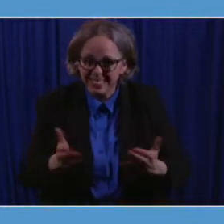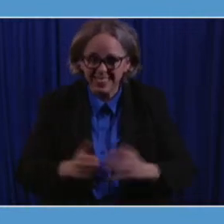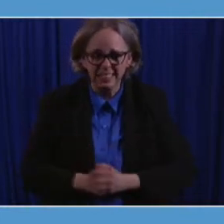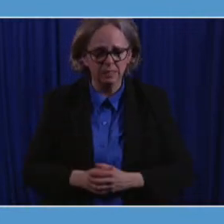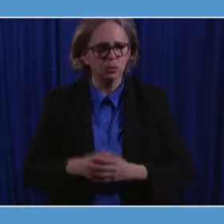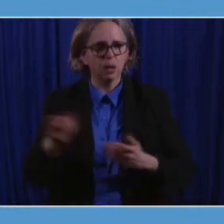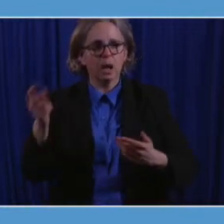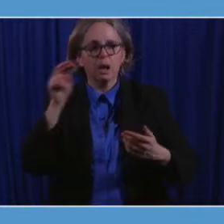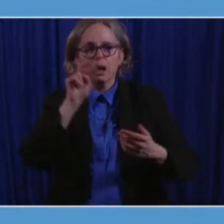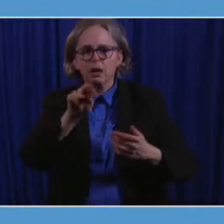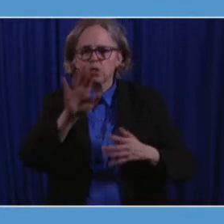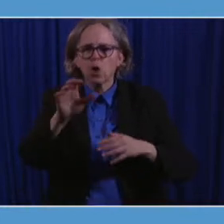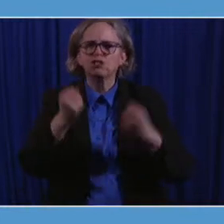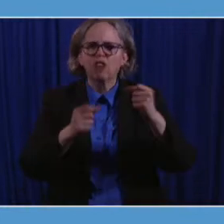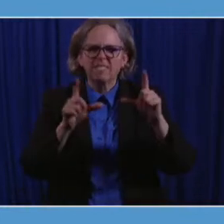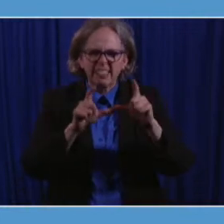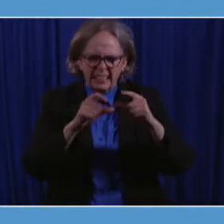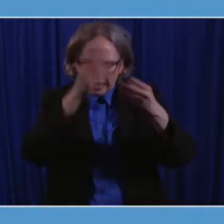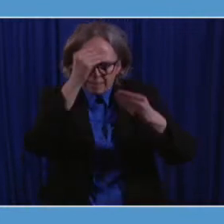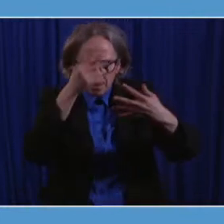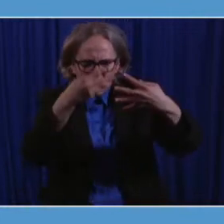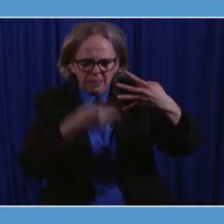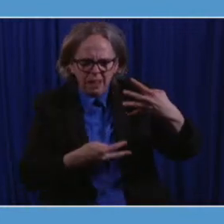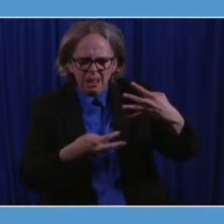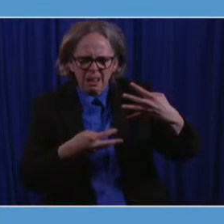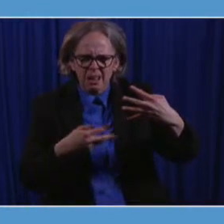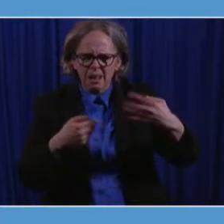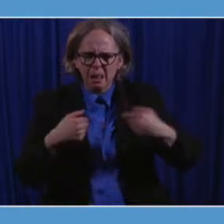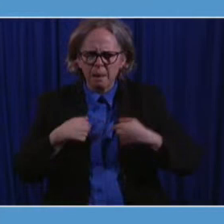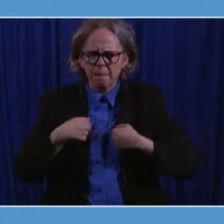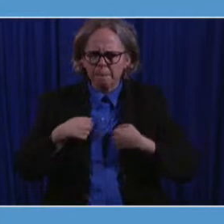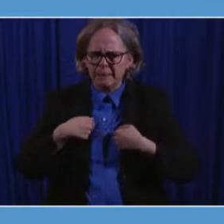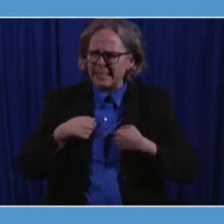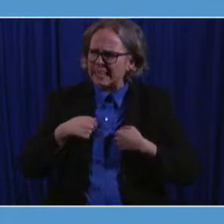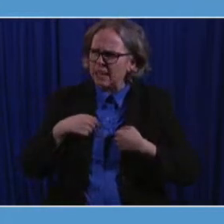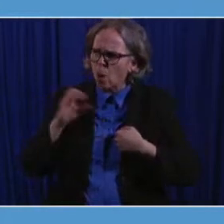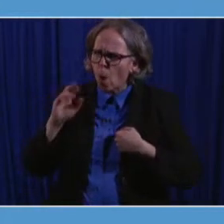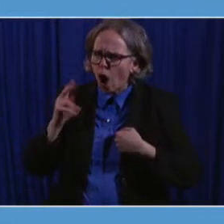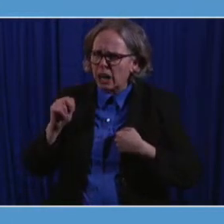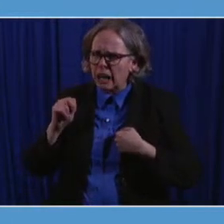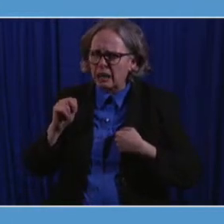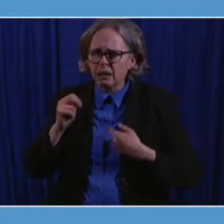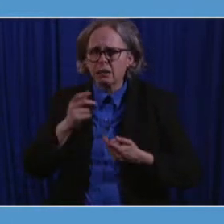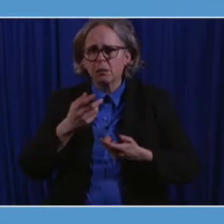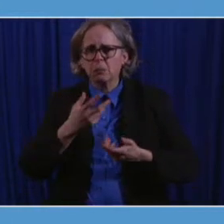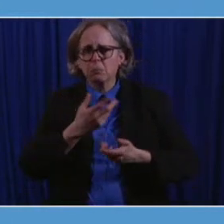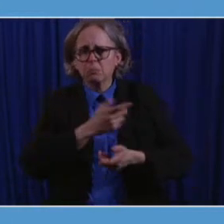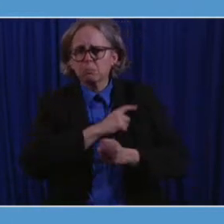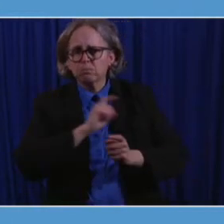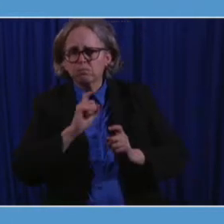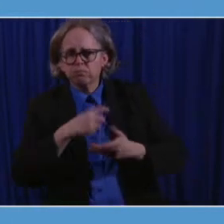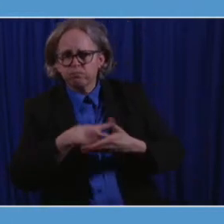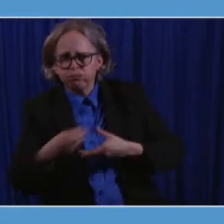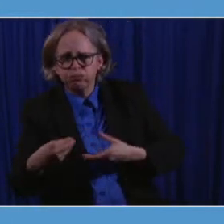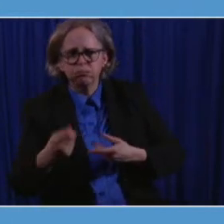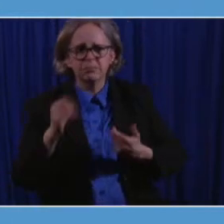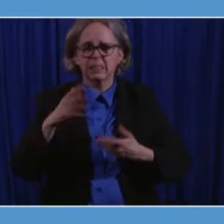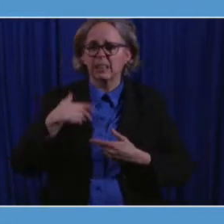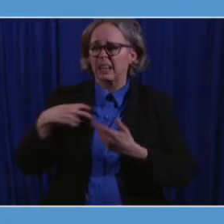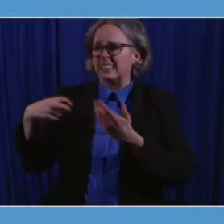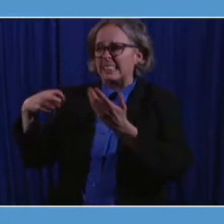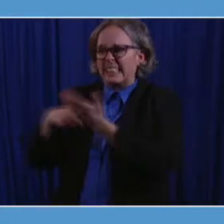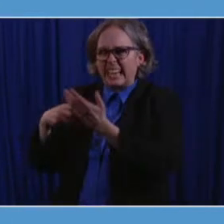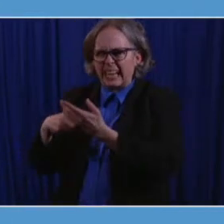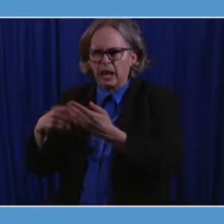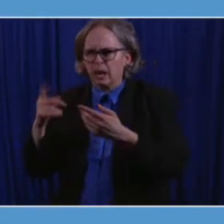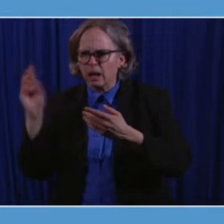see whether you're an organ donor, what your driving record is. There are a lot of things that are on the BMV website